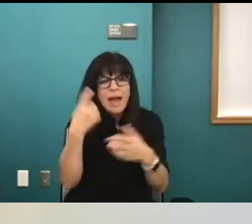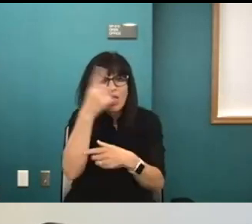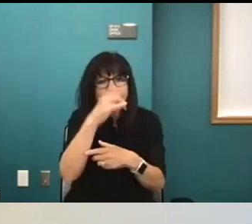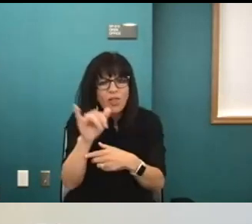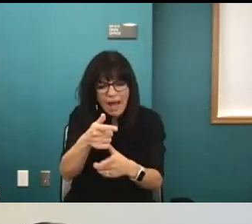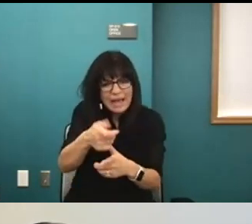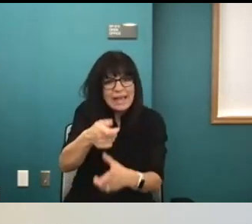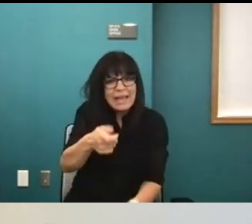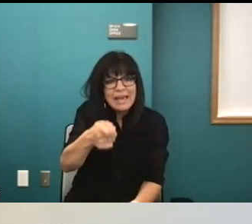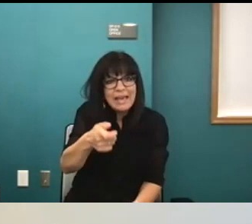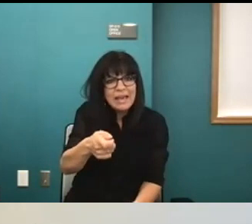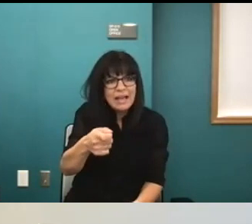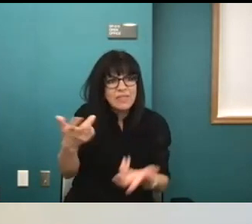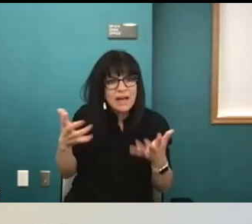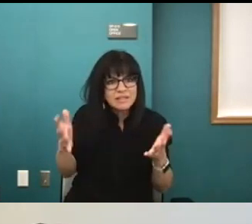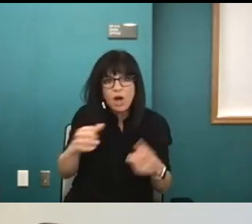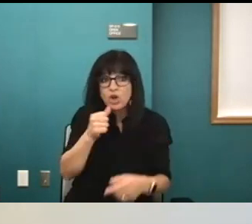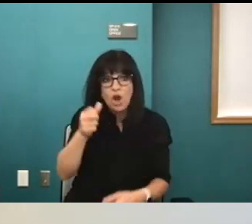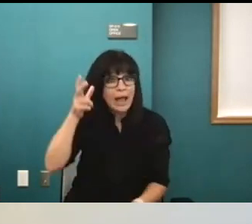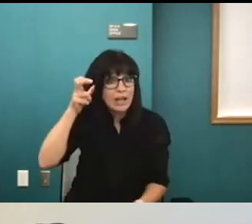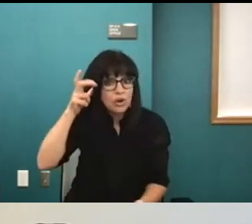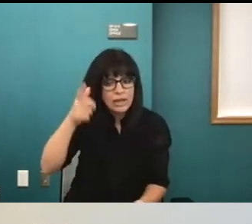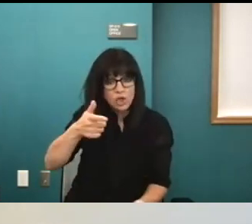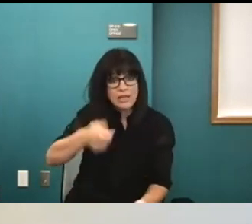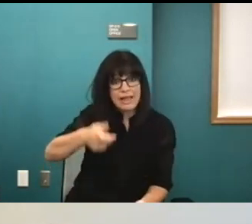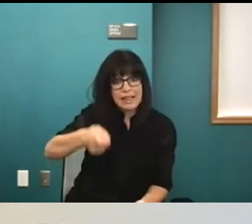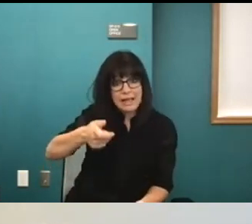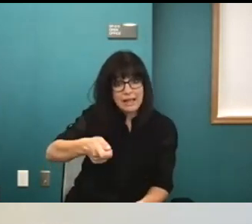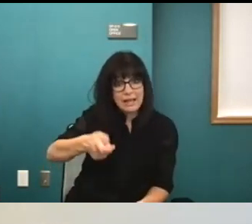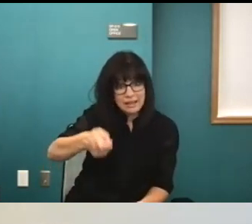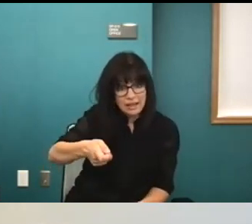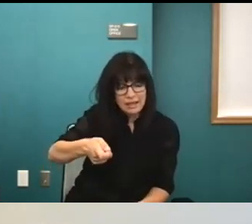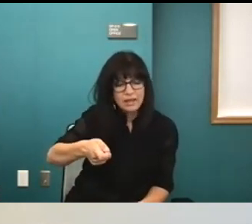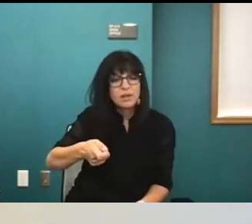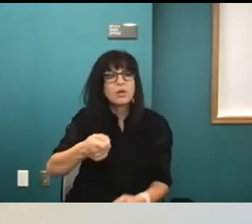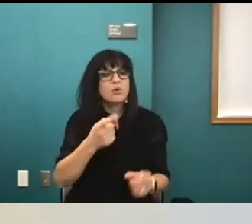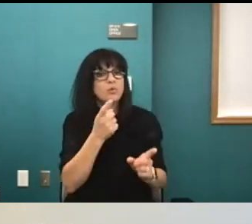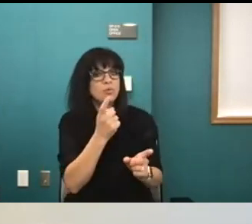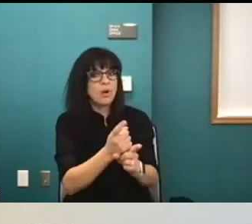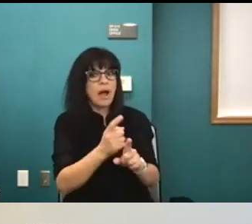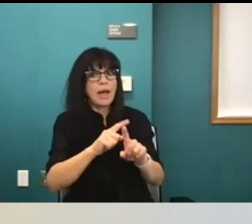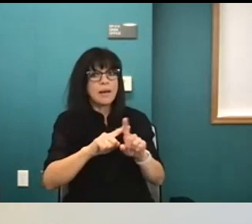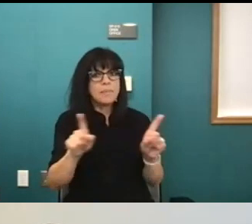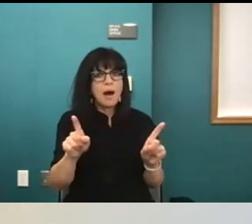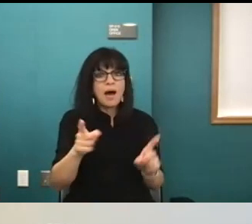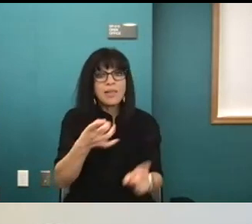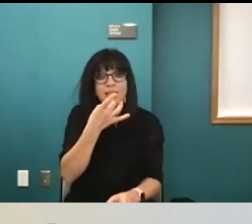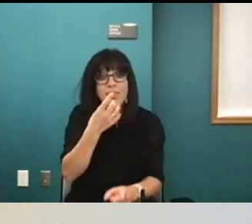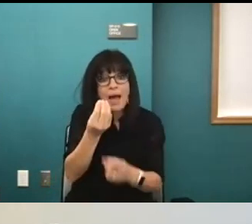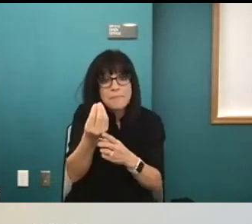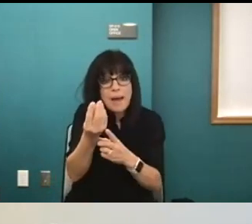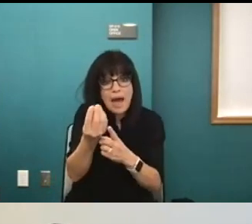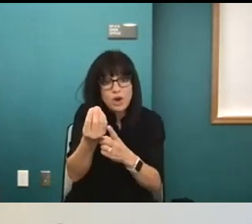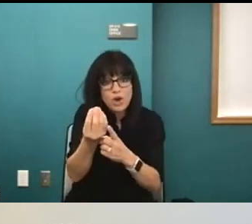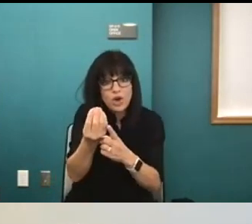and it's just doing the flickering. You're not actually hearing any of it. No, but what it should be, the light patterning you see through the speech test device